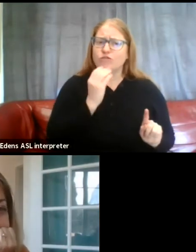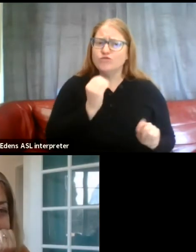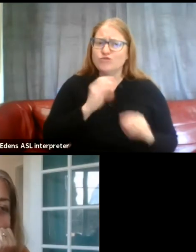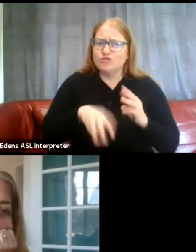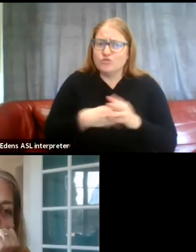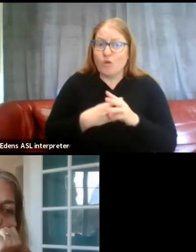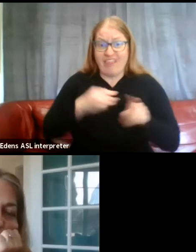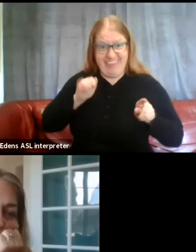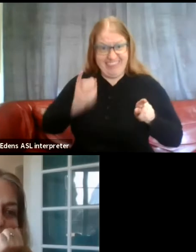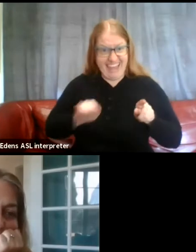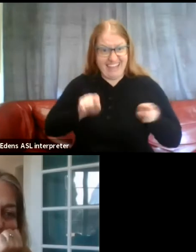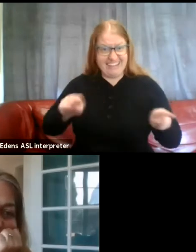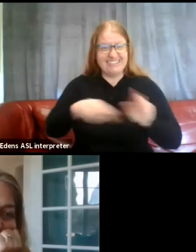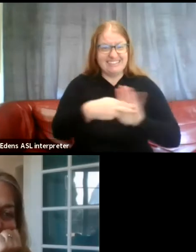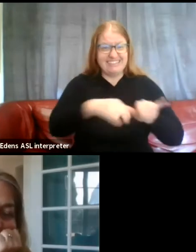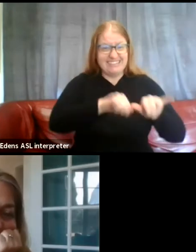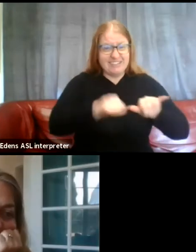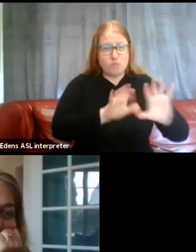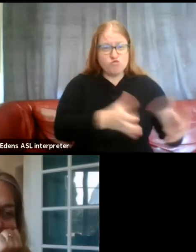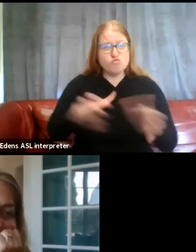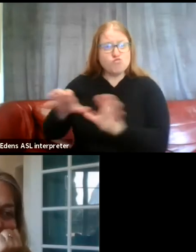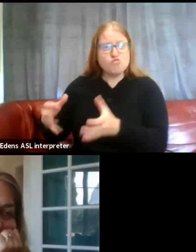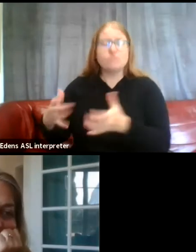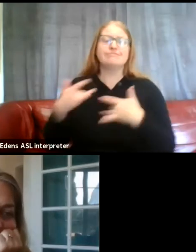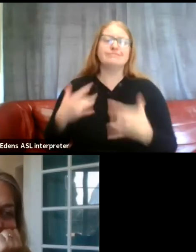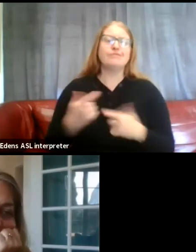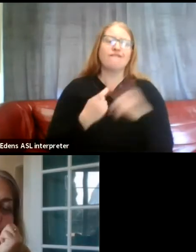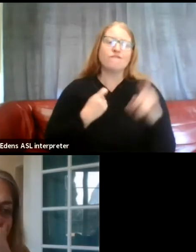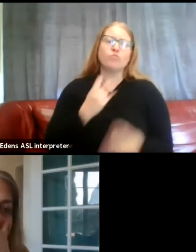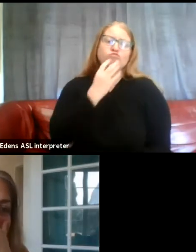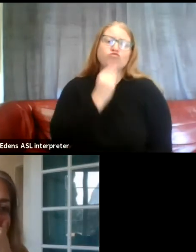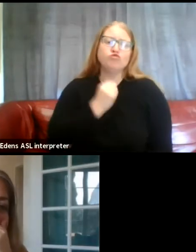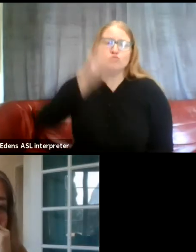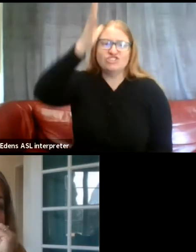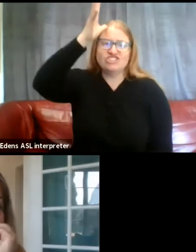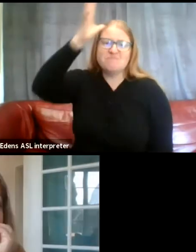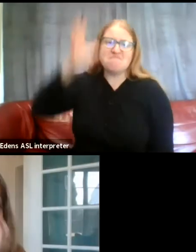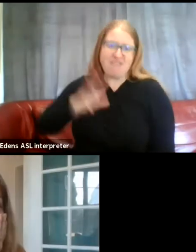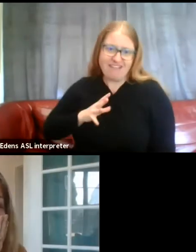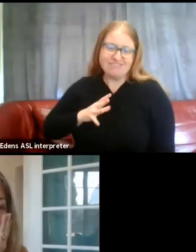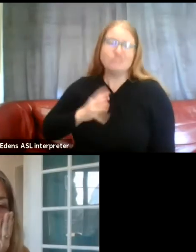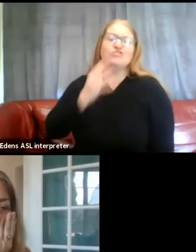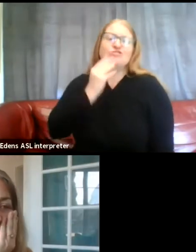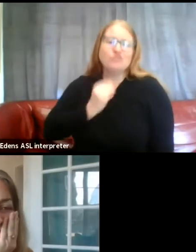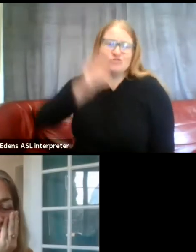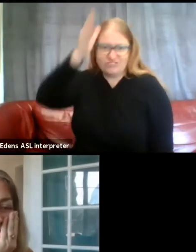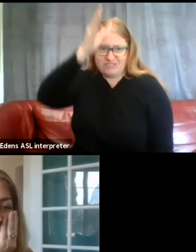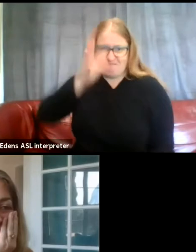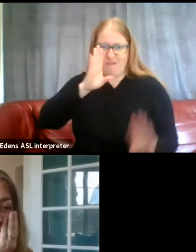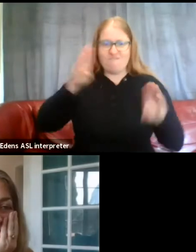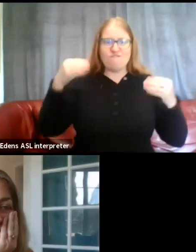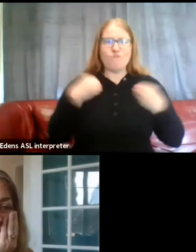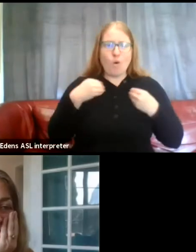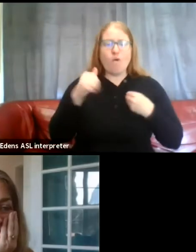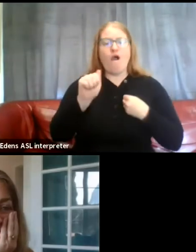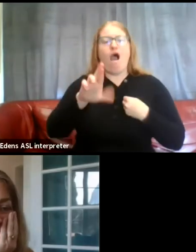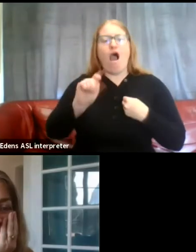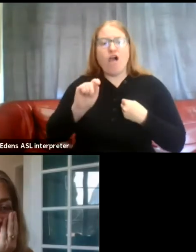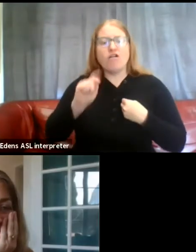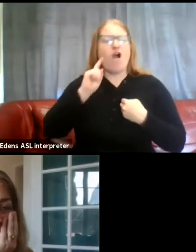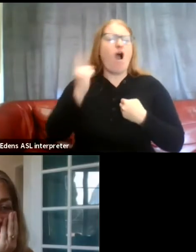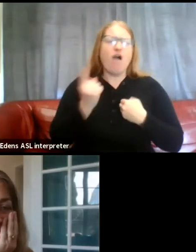men. They come from Jewish male art. Jewish male mid-century art often was kind of obsessed with these